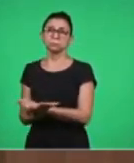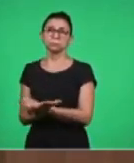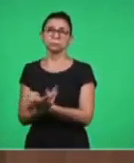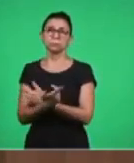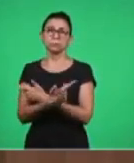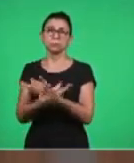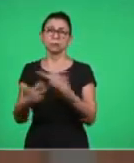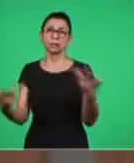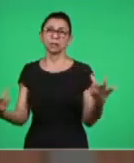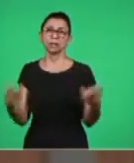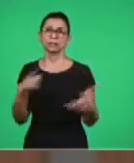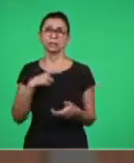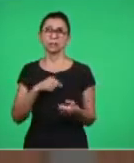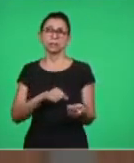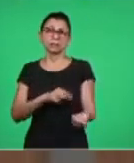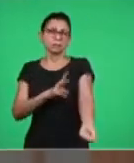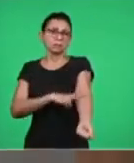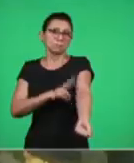there.